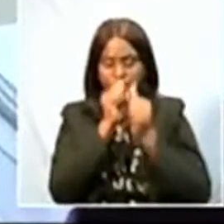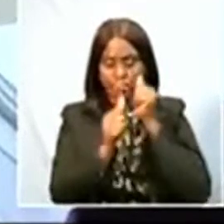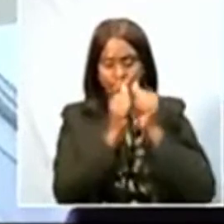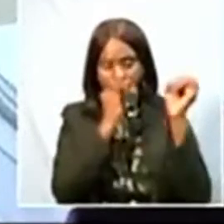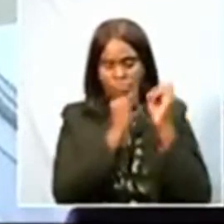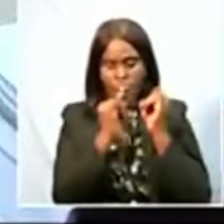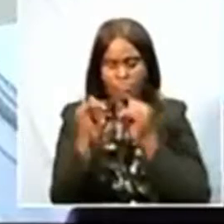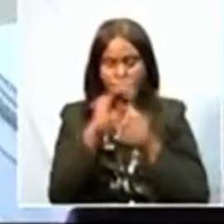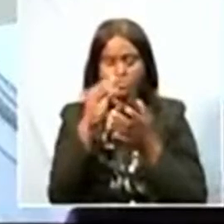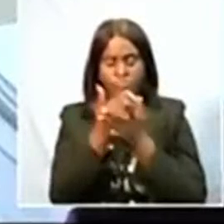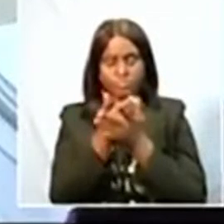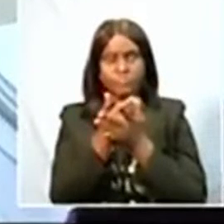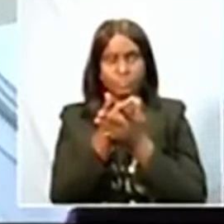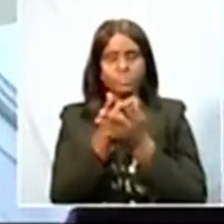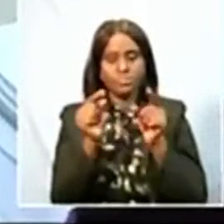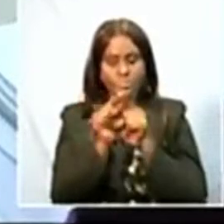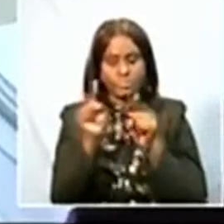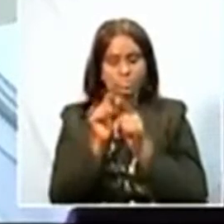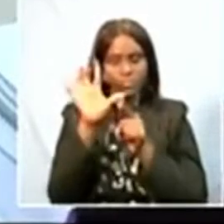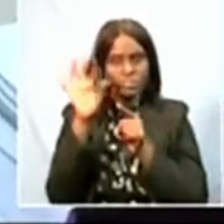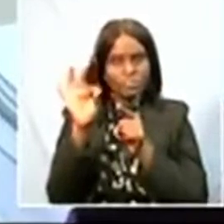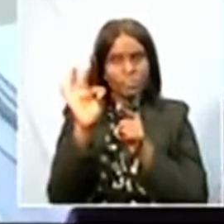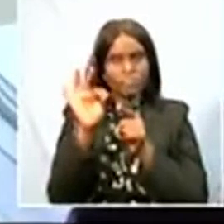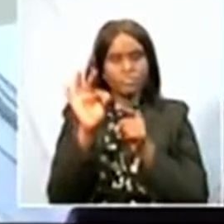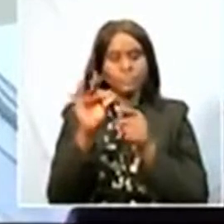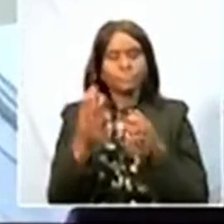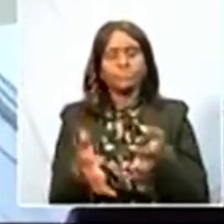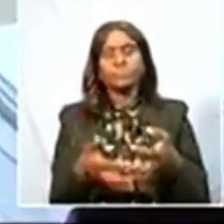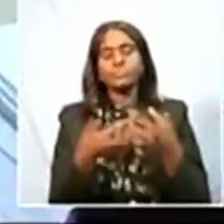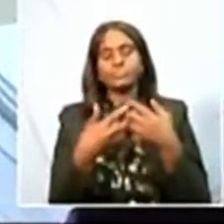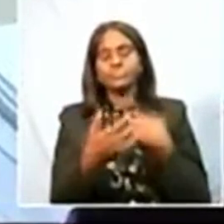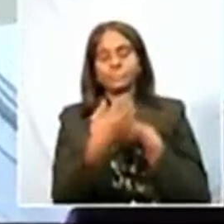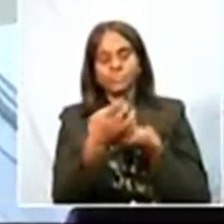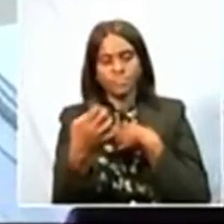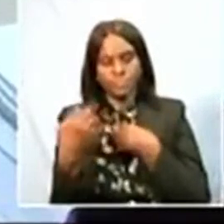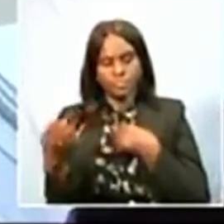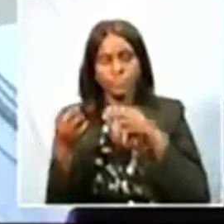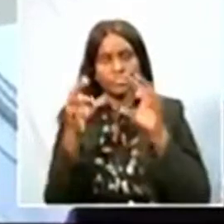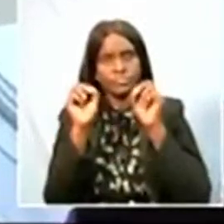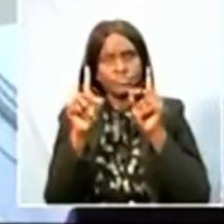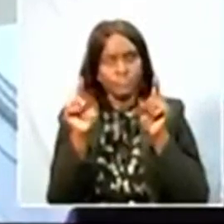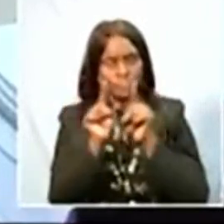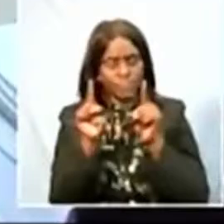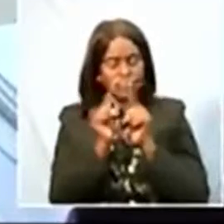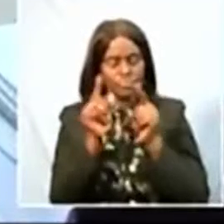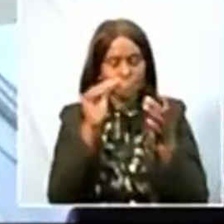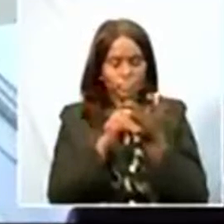implemented, there are 8 pieces of earth-moving equipment. Okay. And then